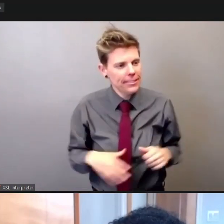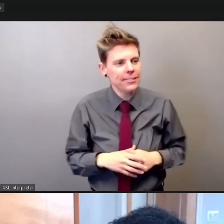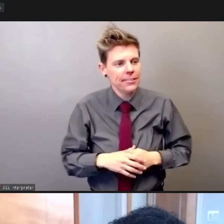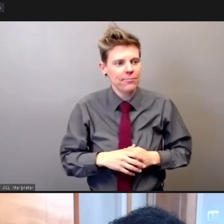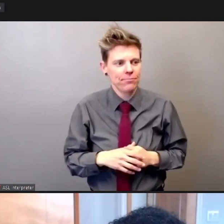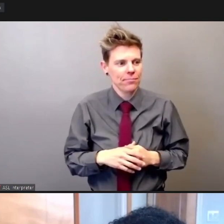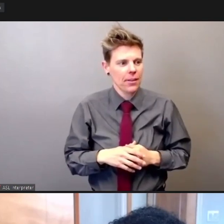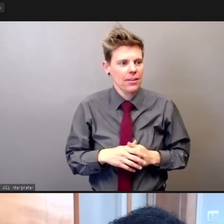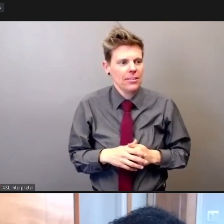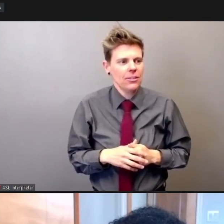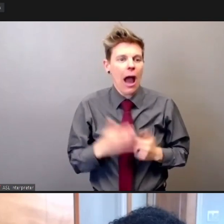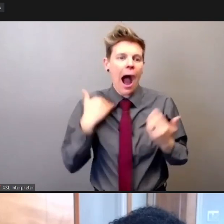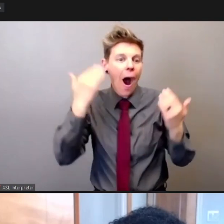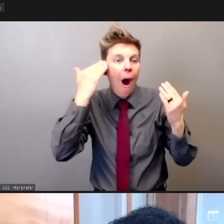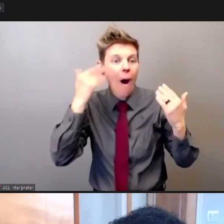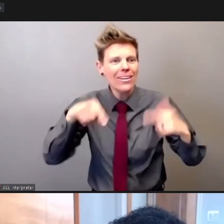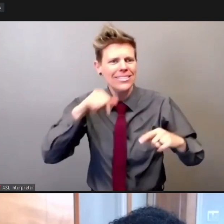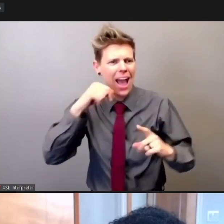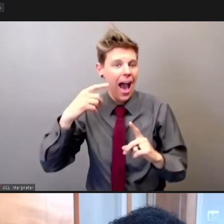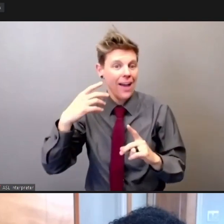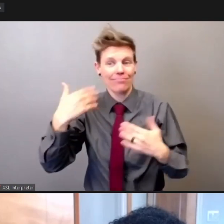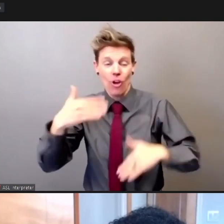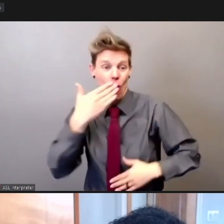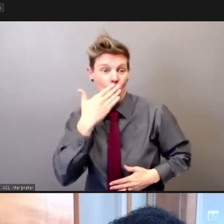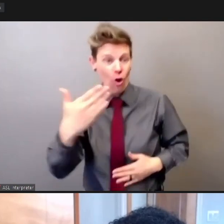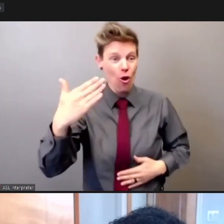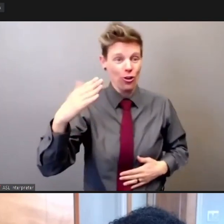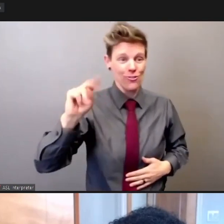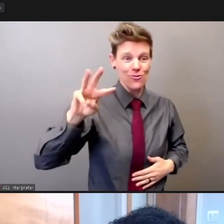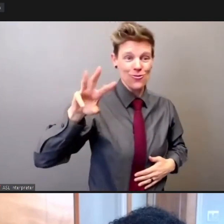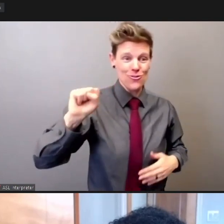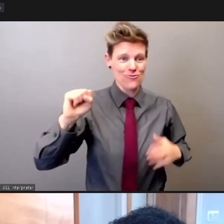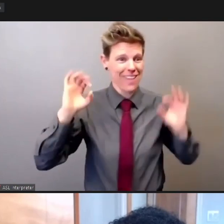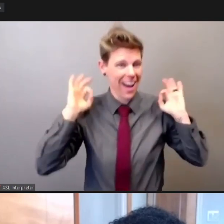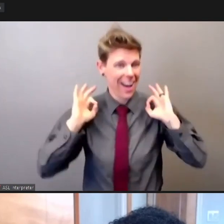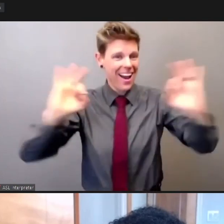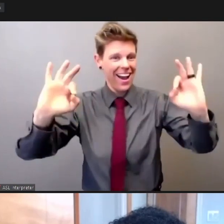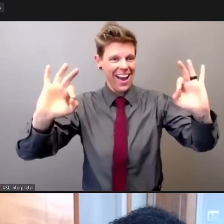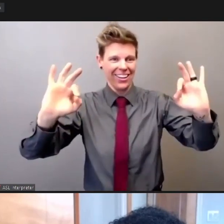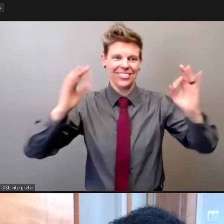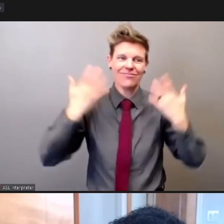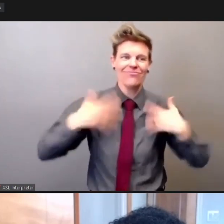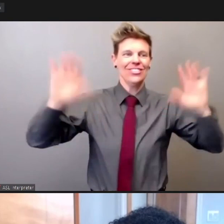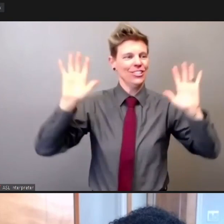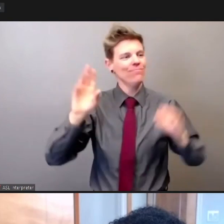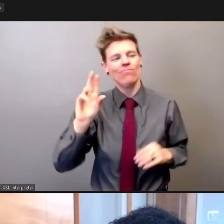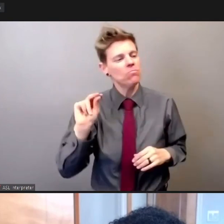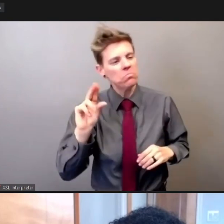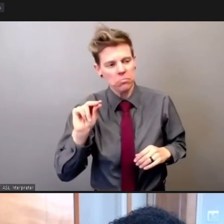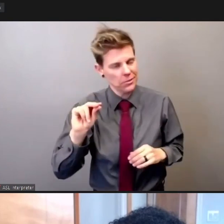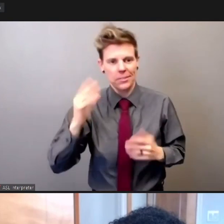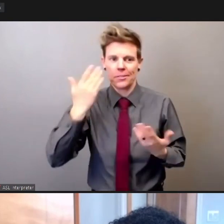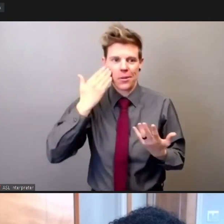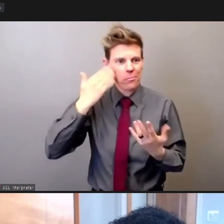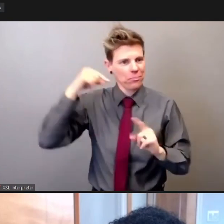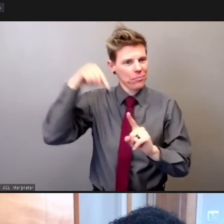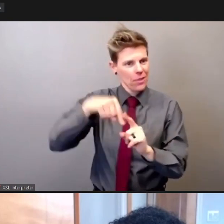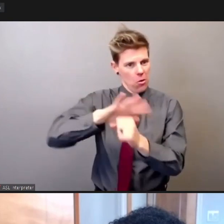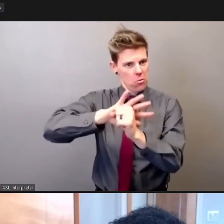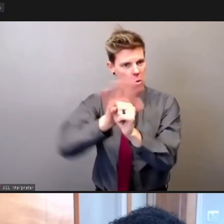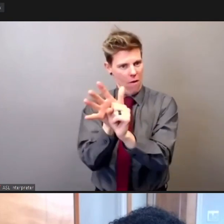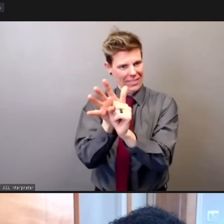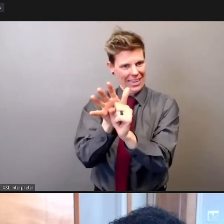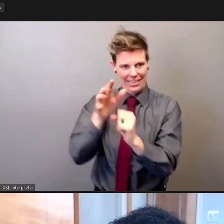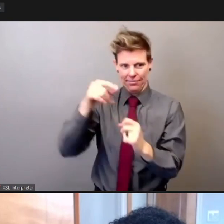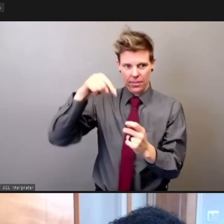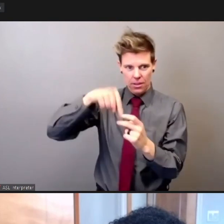just have to really pay attention to what's happening with the evolution of the virus as we are being so successful in